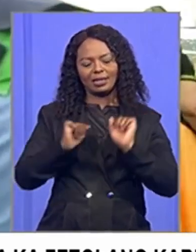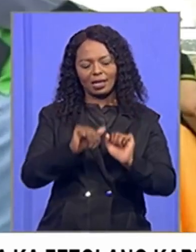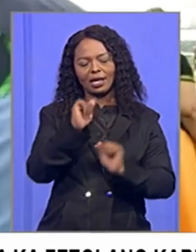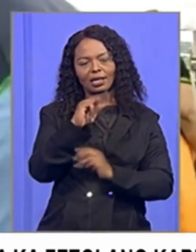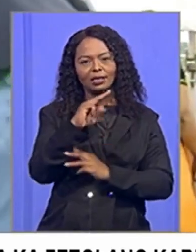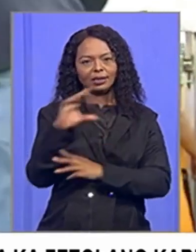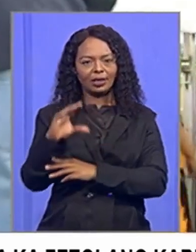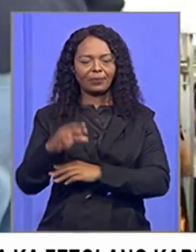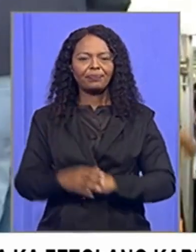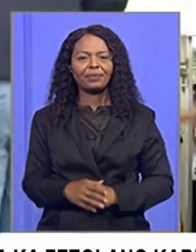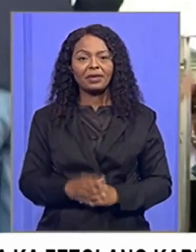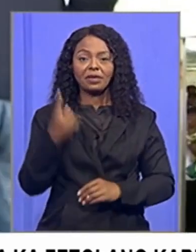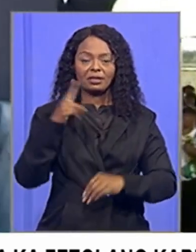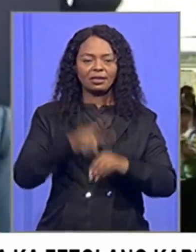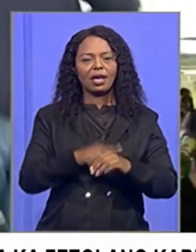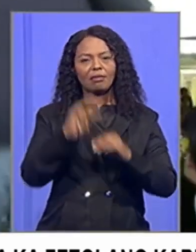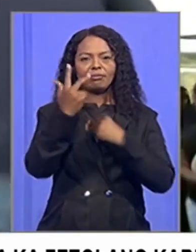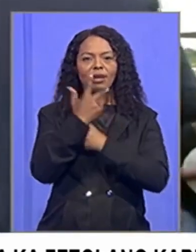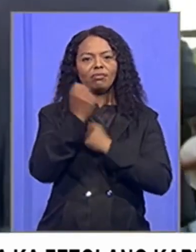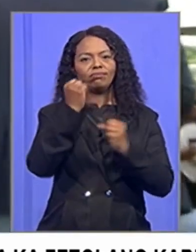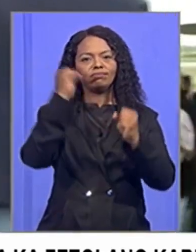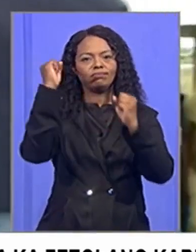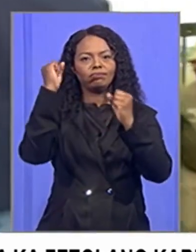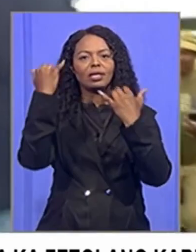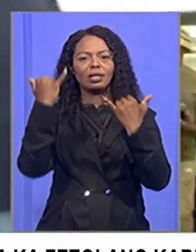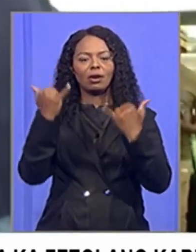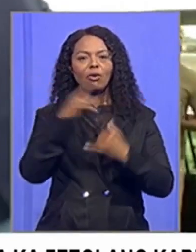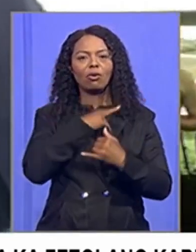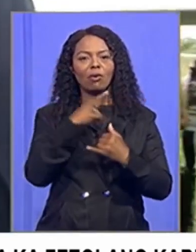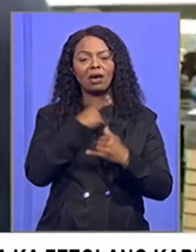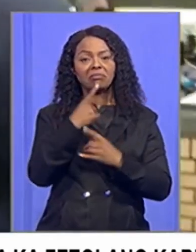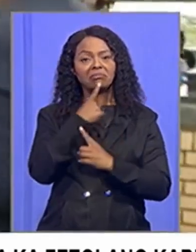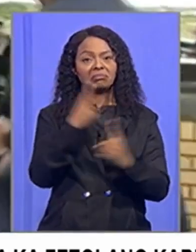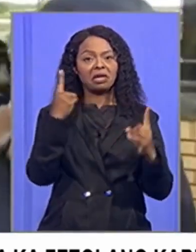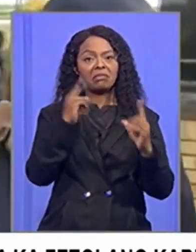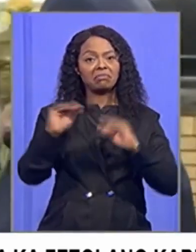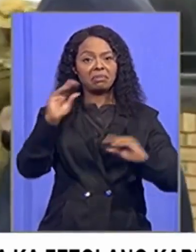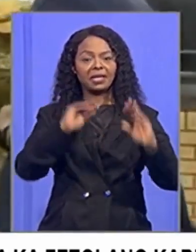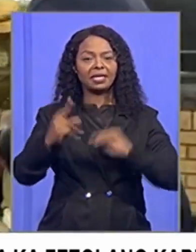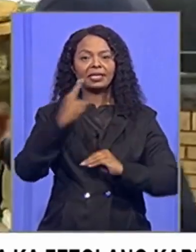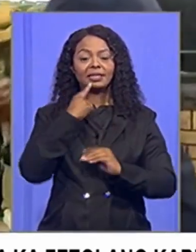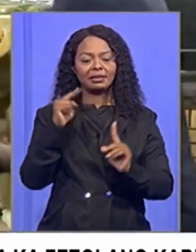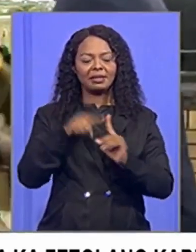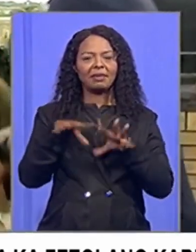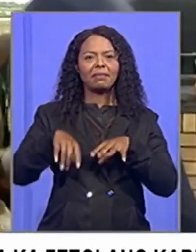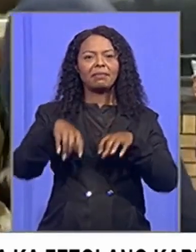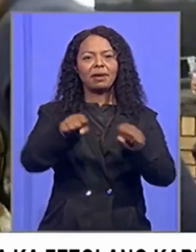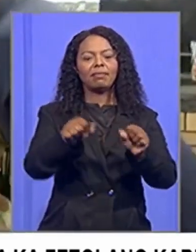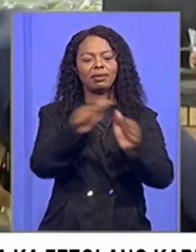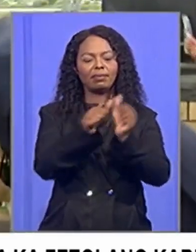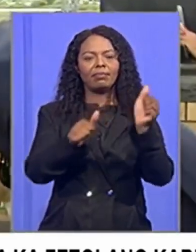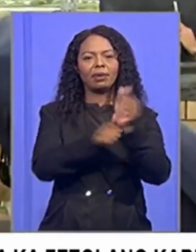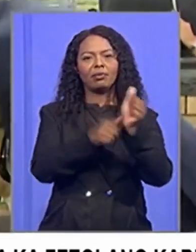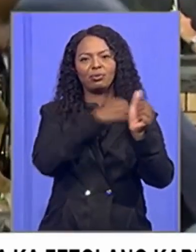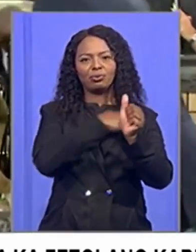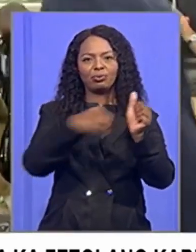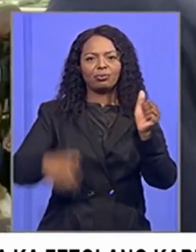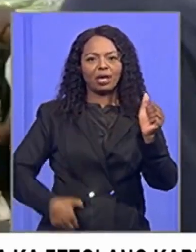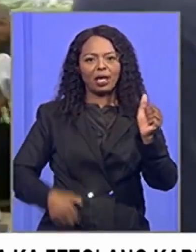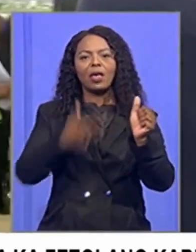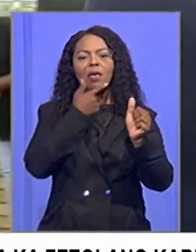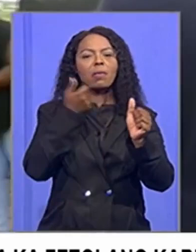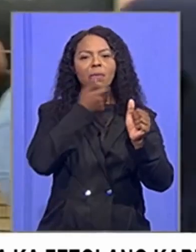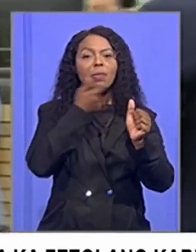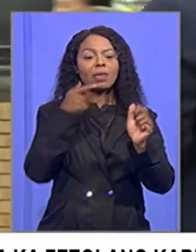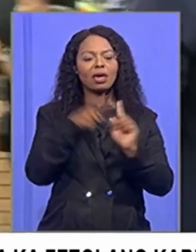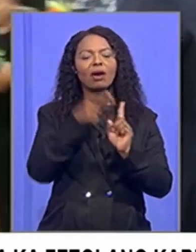le le busang. Se se diragala jaaka gona le dipego tsa gore o tlile go tsaya marapo a botlatsa Presidente mme o